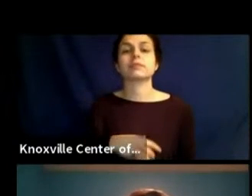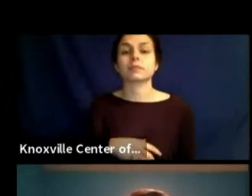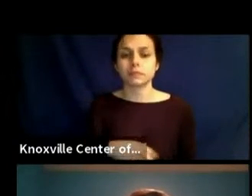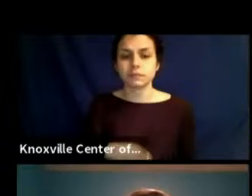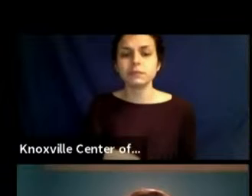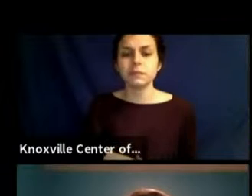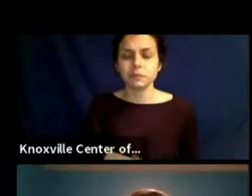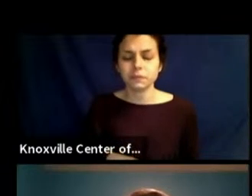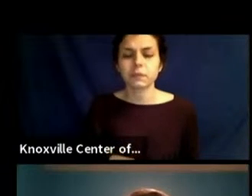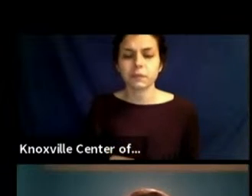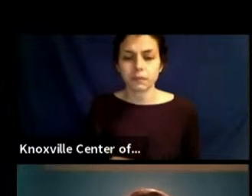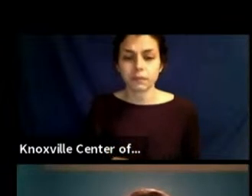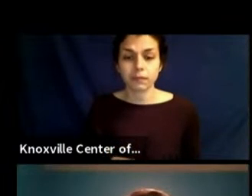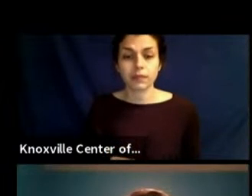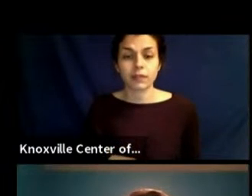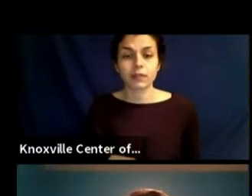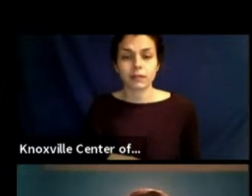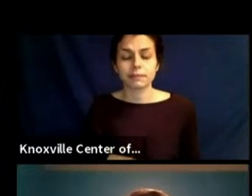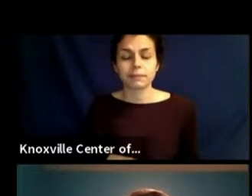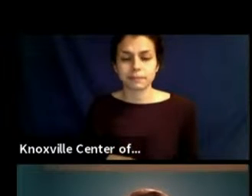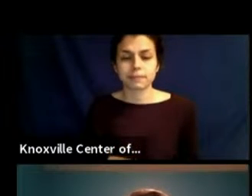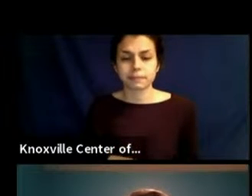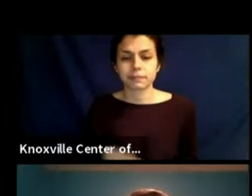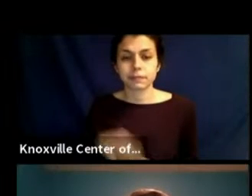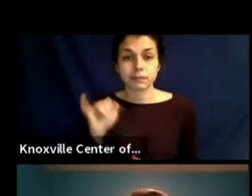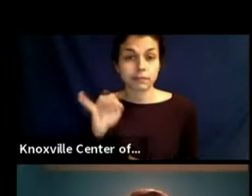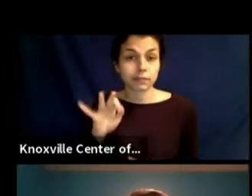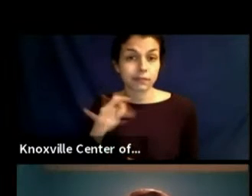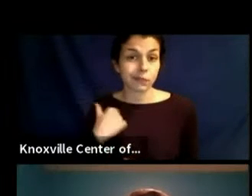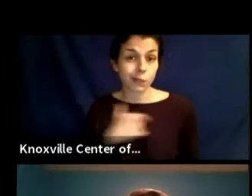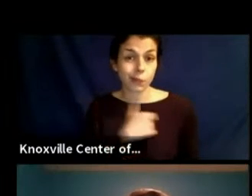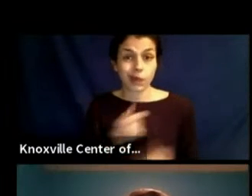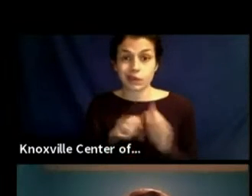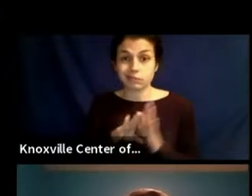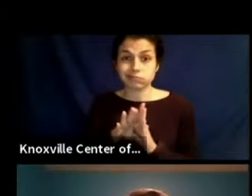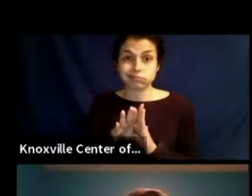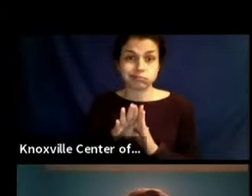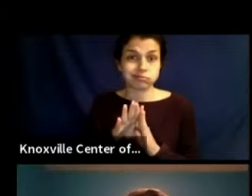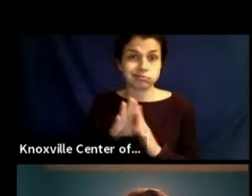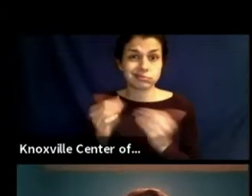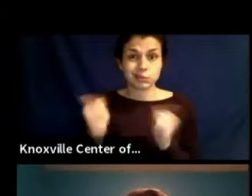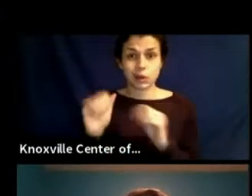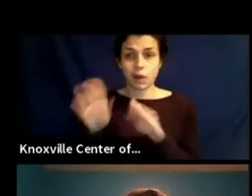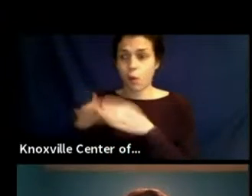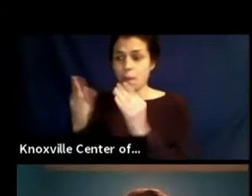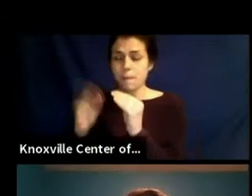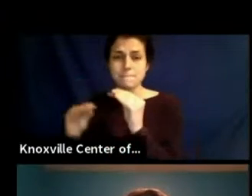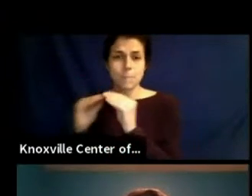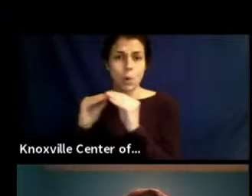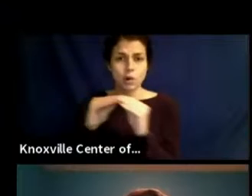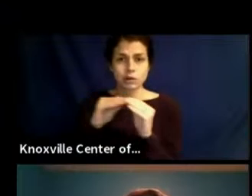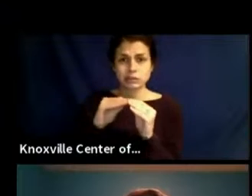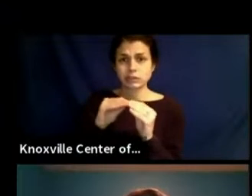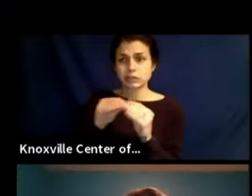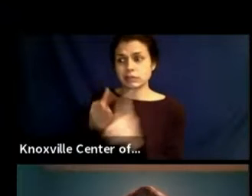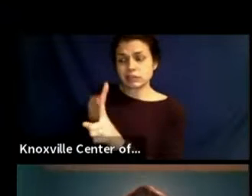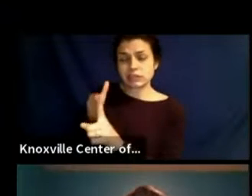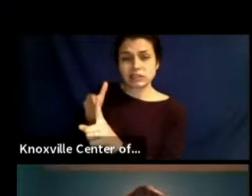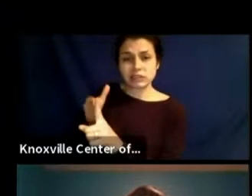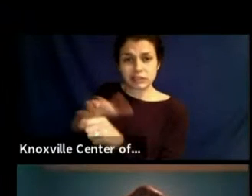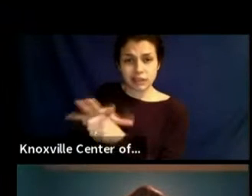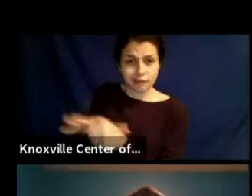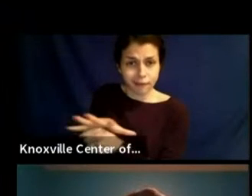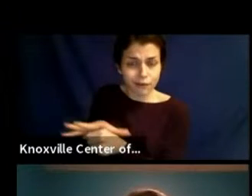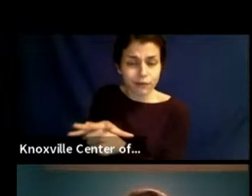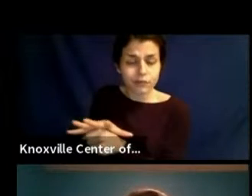if that curve continues and we're trying to open additional surge areas, those are not surge areas that